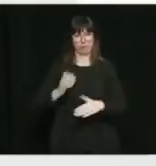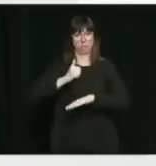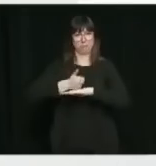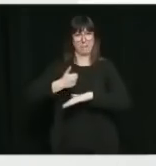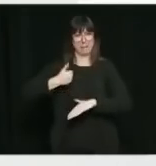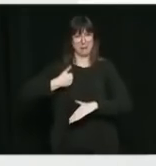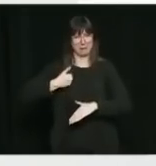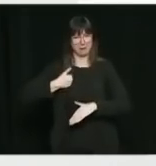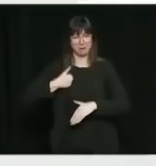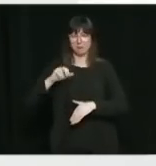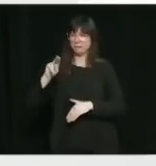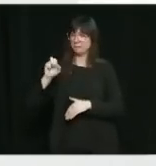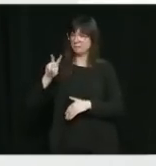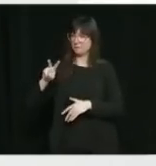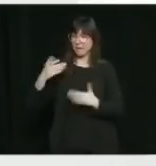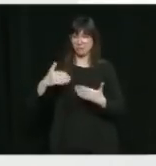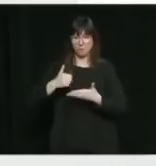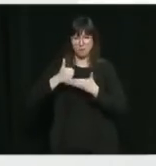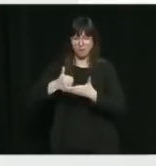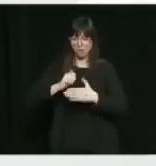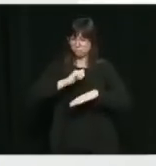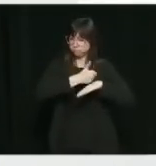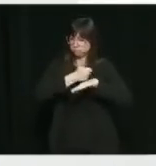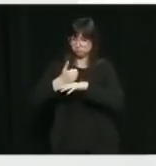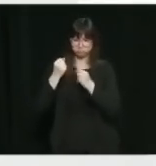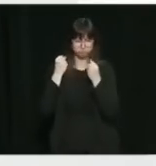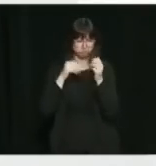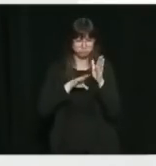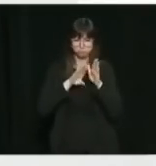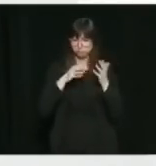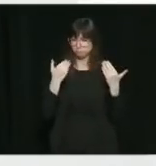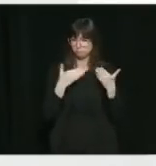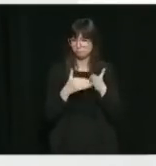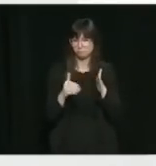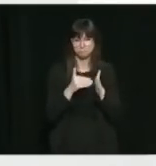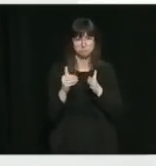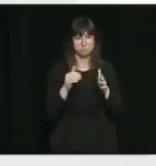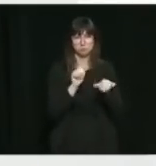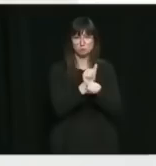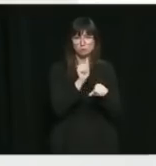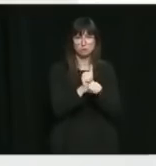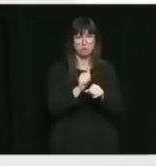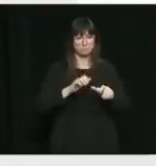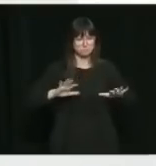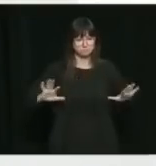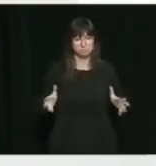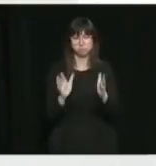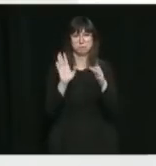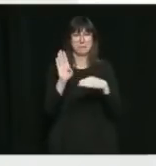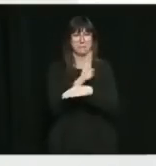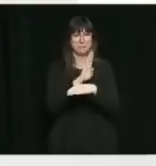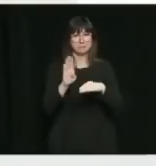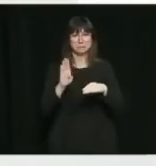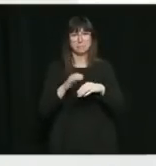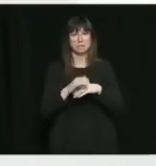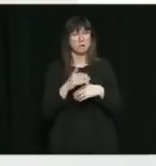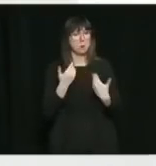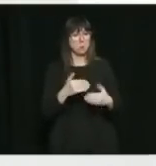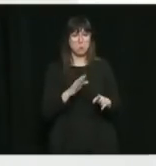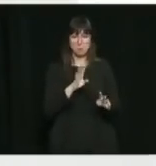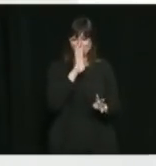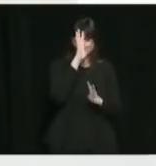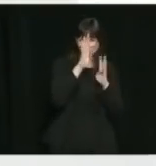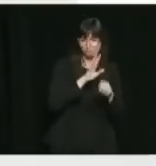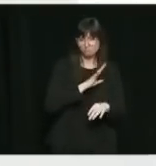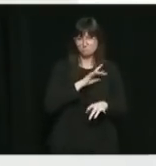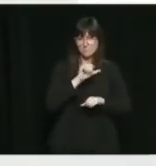create thousands of jobs and support promising small businesses. He led the way with investments in cutting-edge Canadian